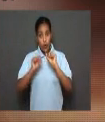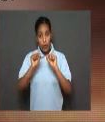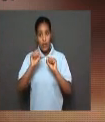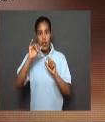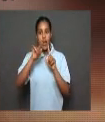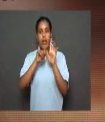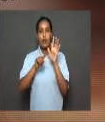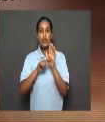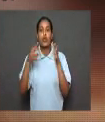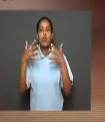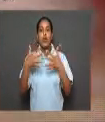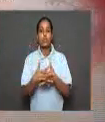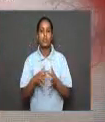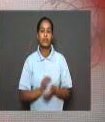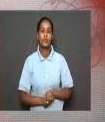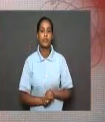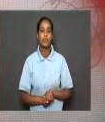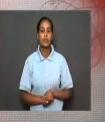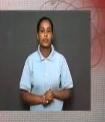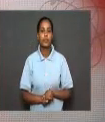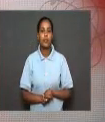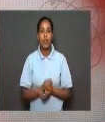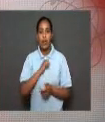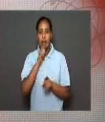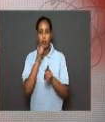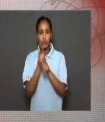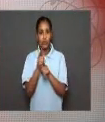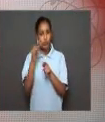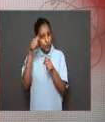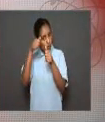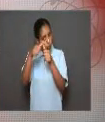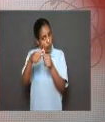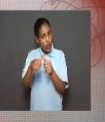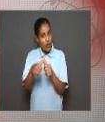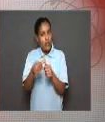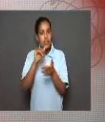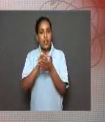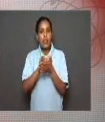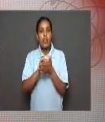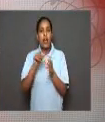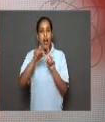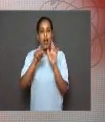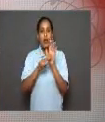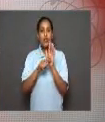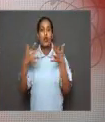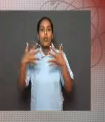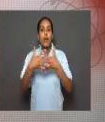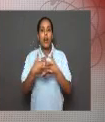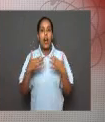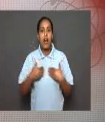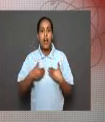ionic compounds. I am sure you recall that ionic compounds